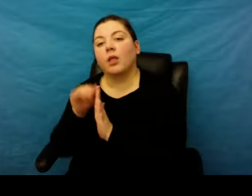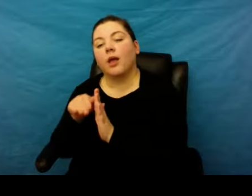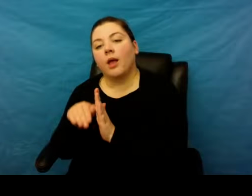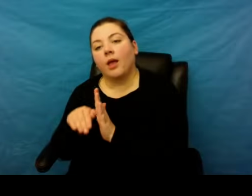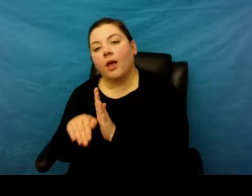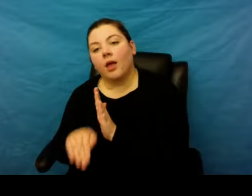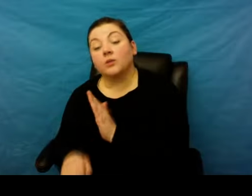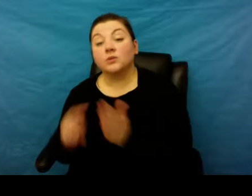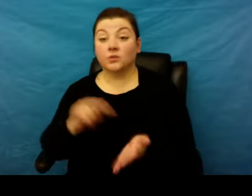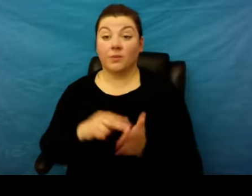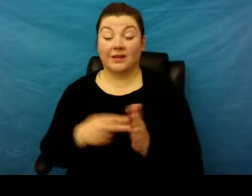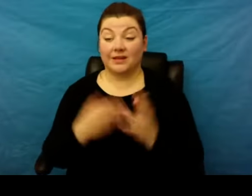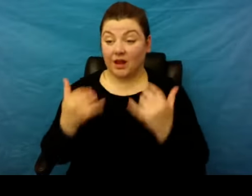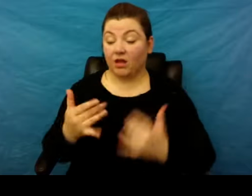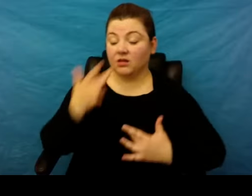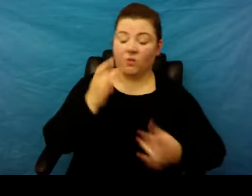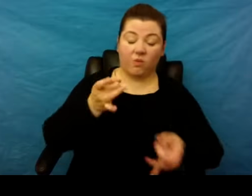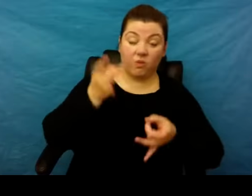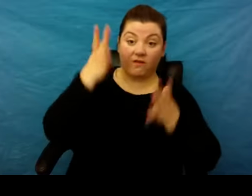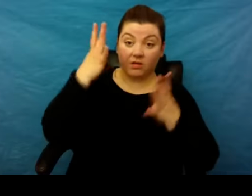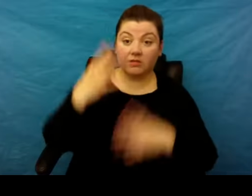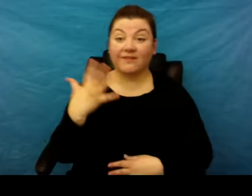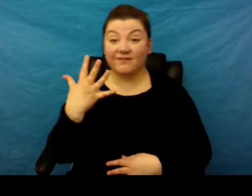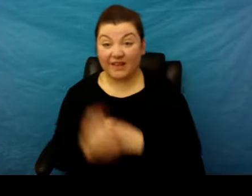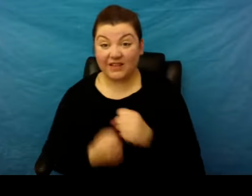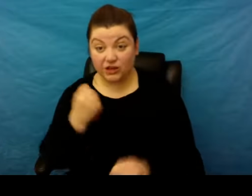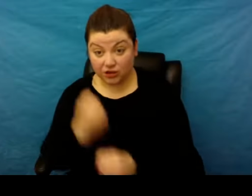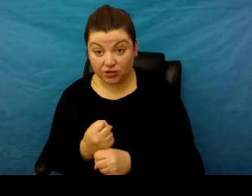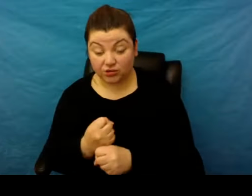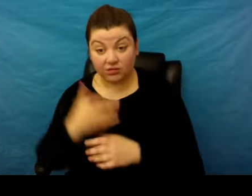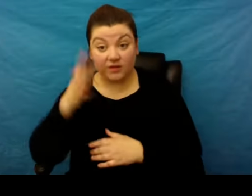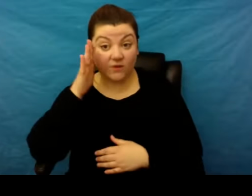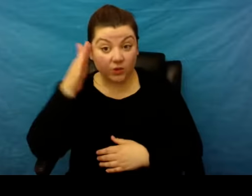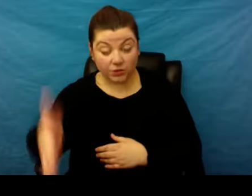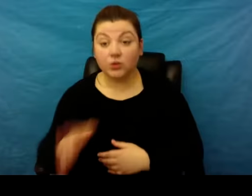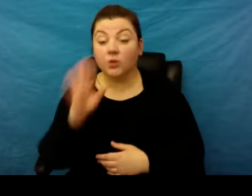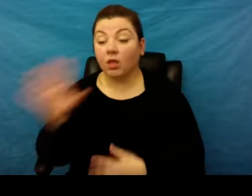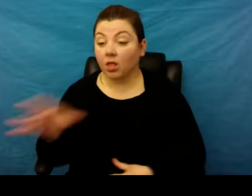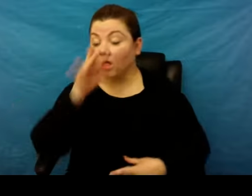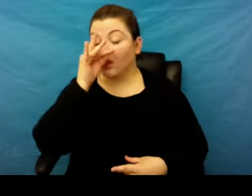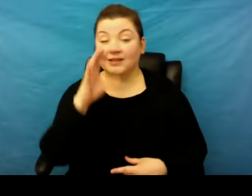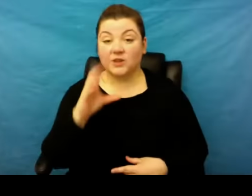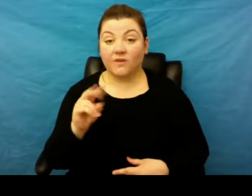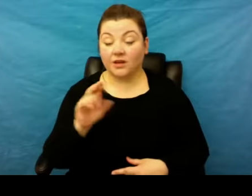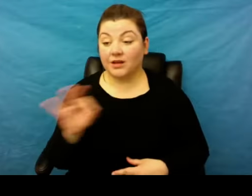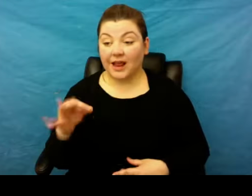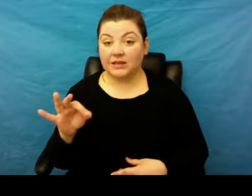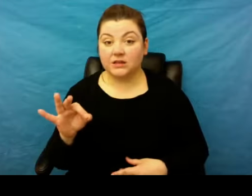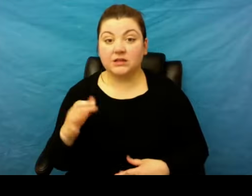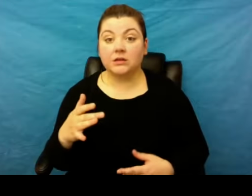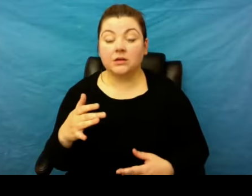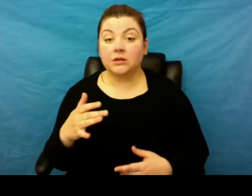now, you're going to get coronavirus, this exact COVID-19, and it's going to feel like a cold. Just not the first time